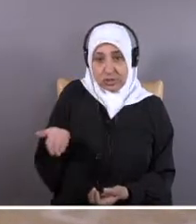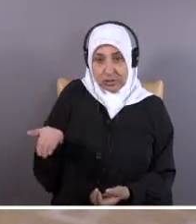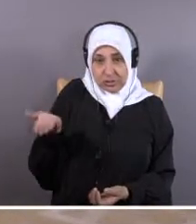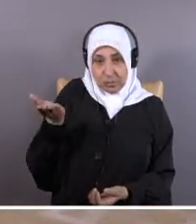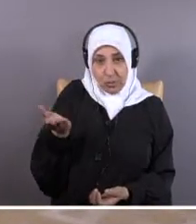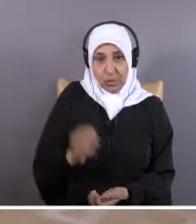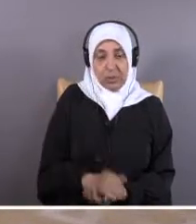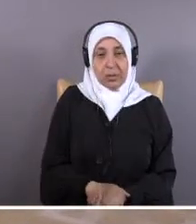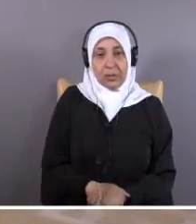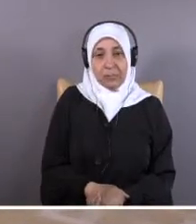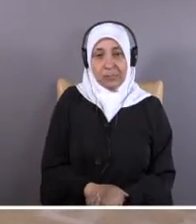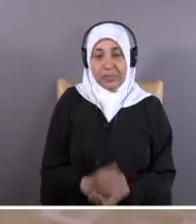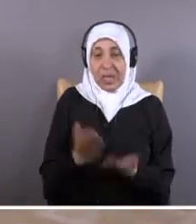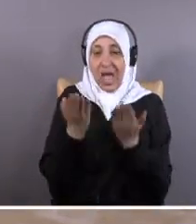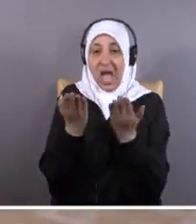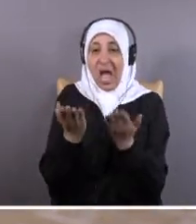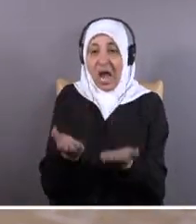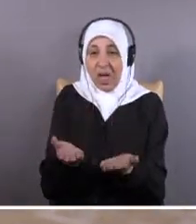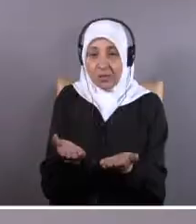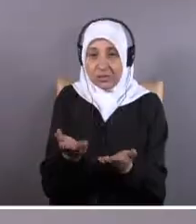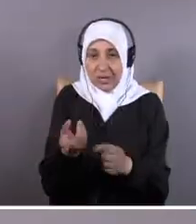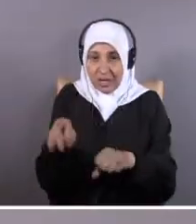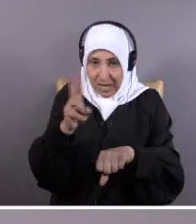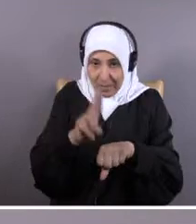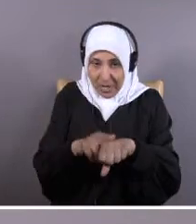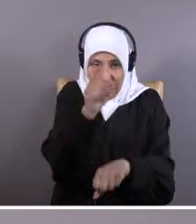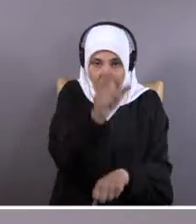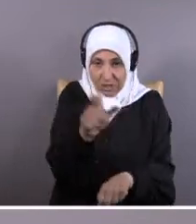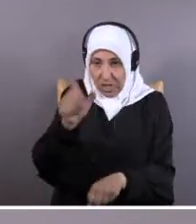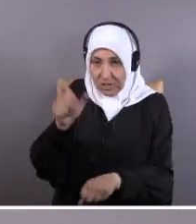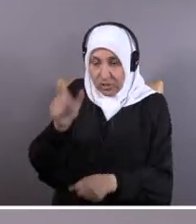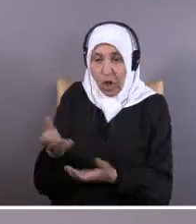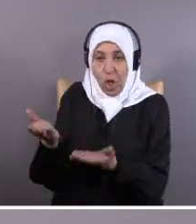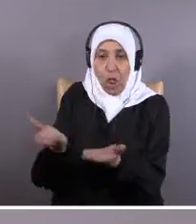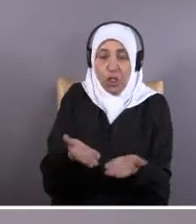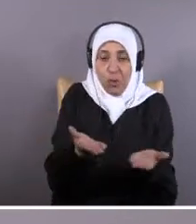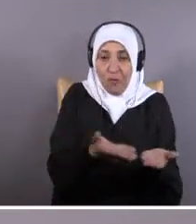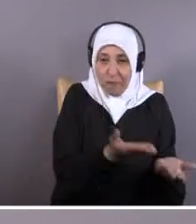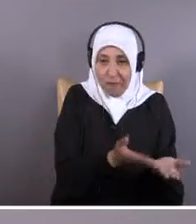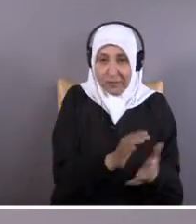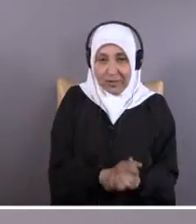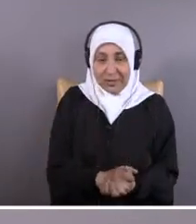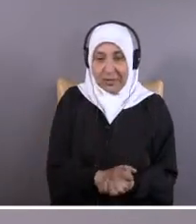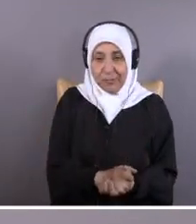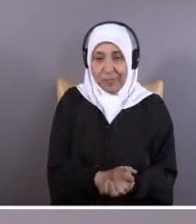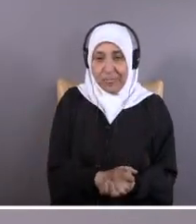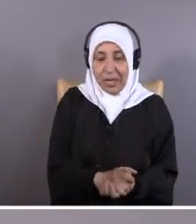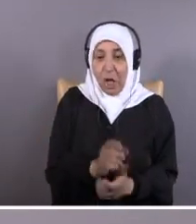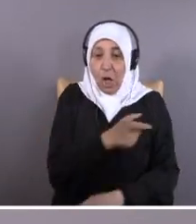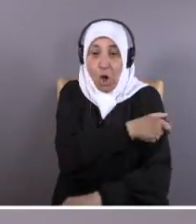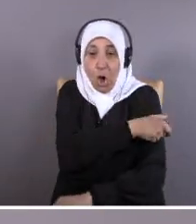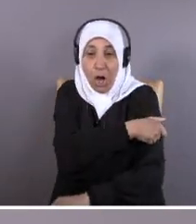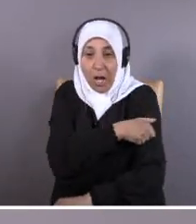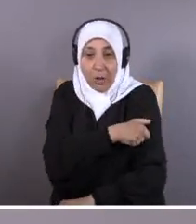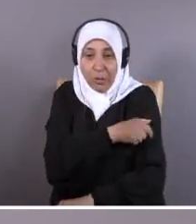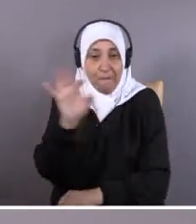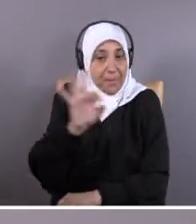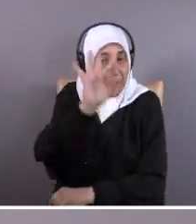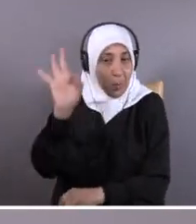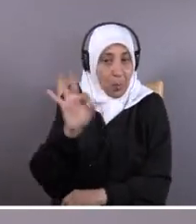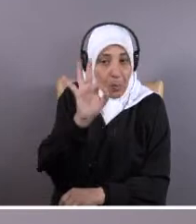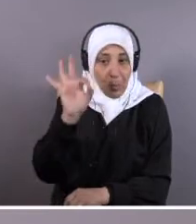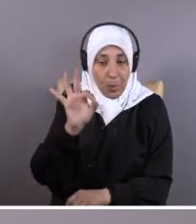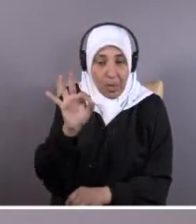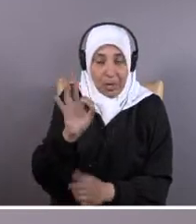welcome our first distinguished guest, Denusaleen Elder, and a member of the Smith's Landing First Nation and a